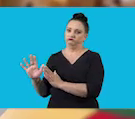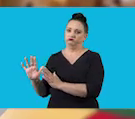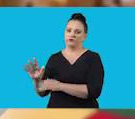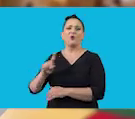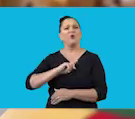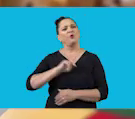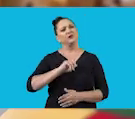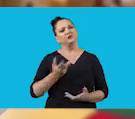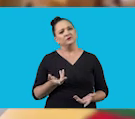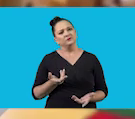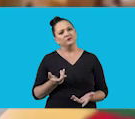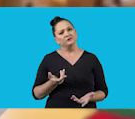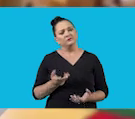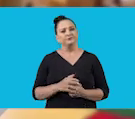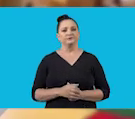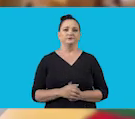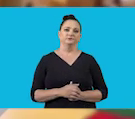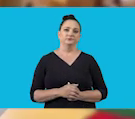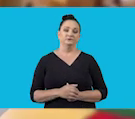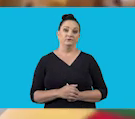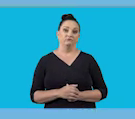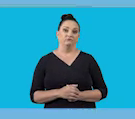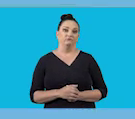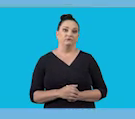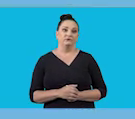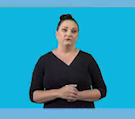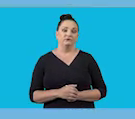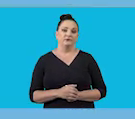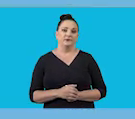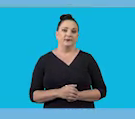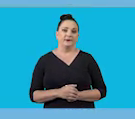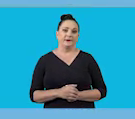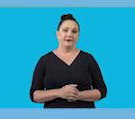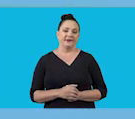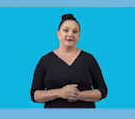space. Why is that? So the reason for that is